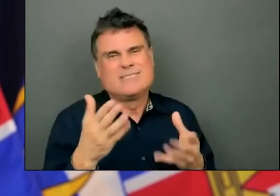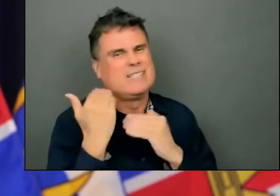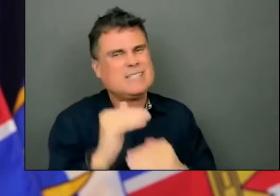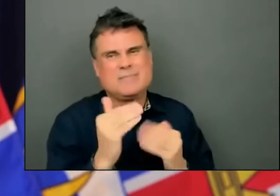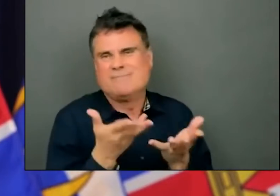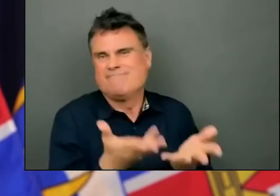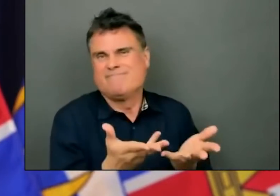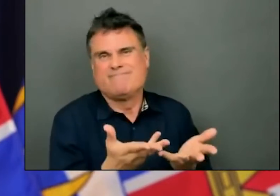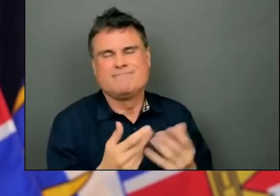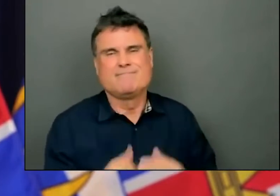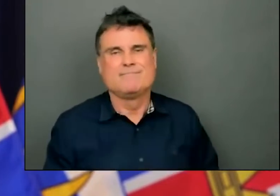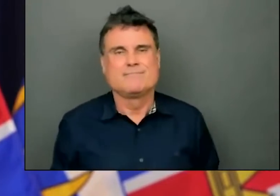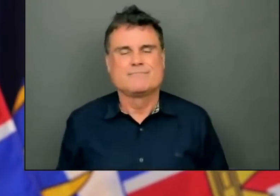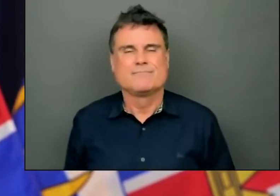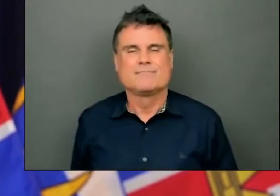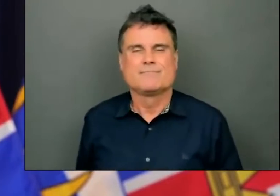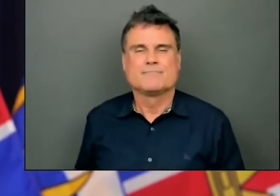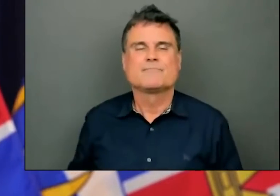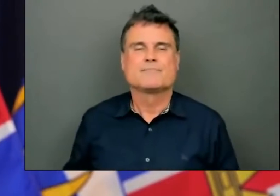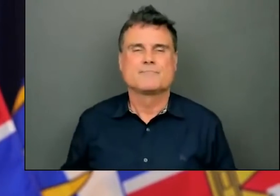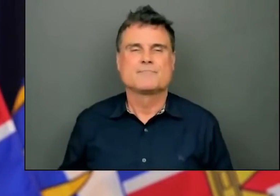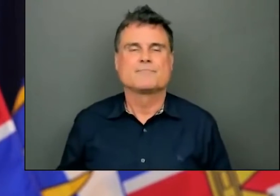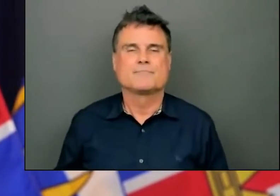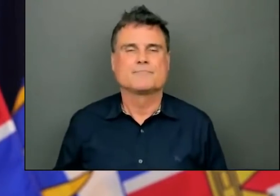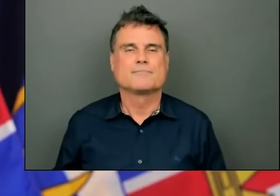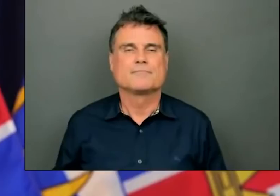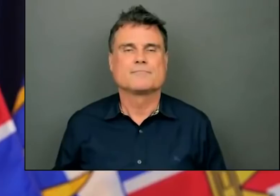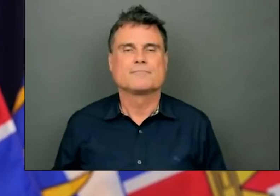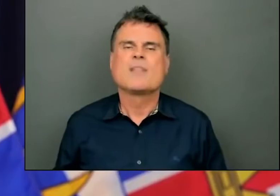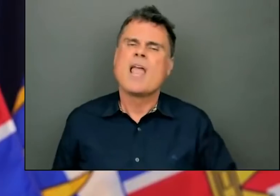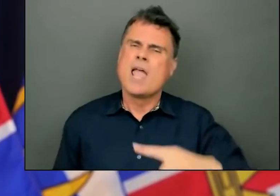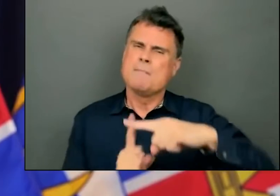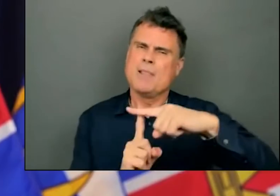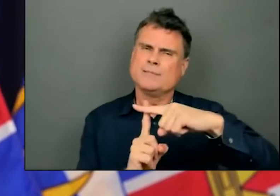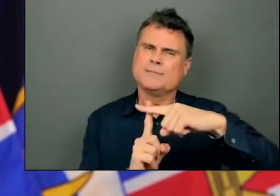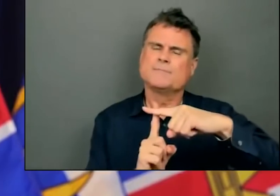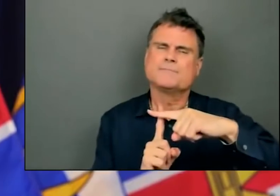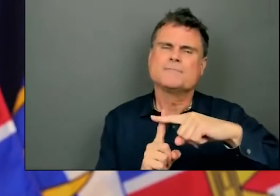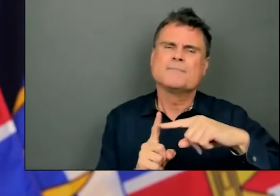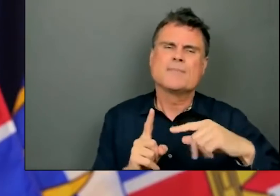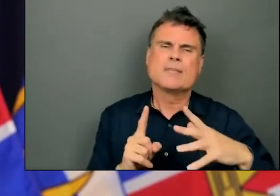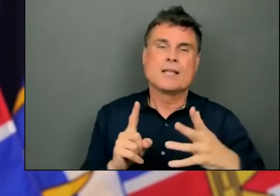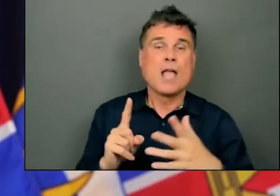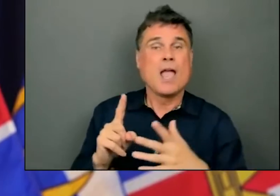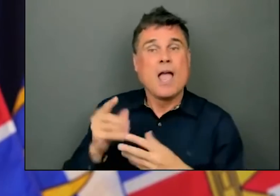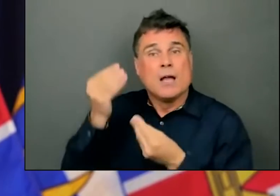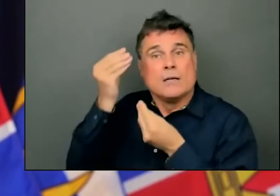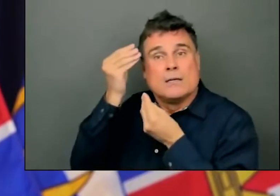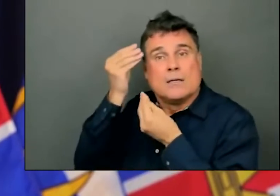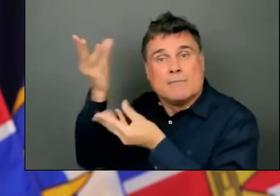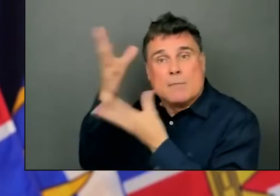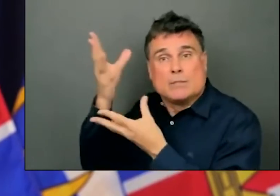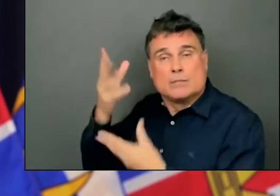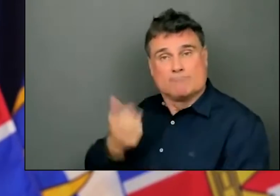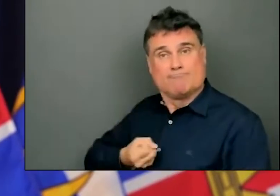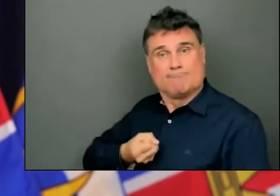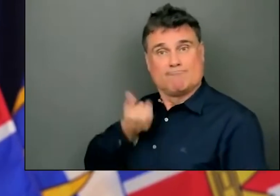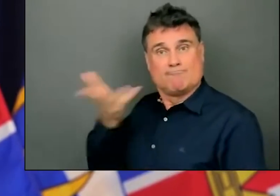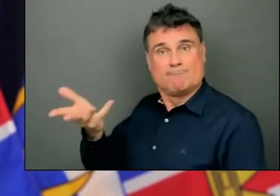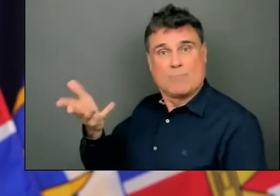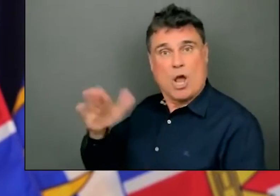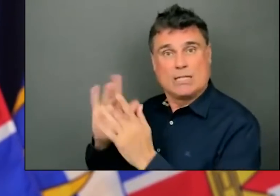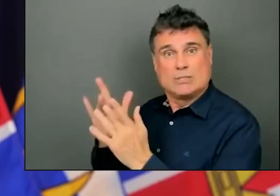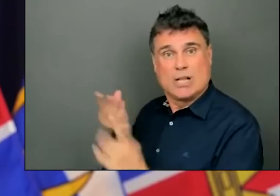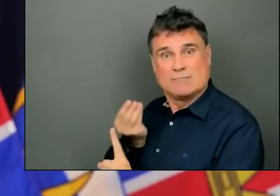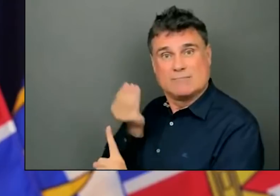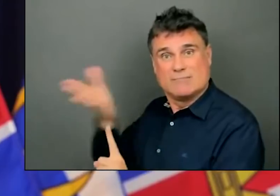it will be potentially a useful tool, not so much right now when we still don't have a lot of,